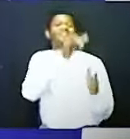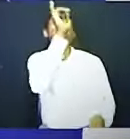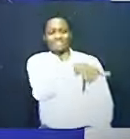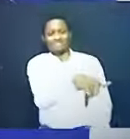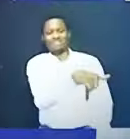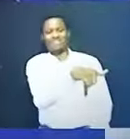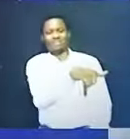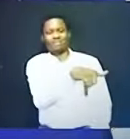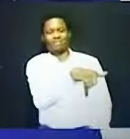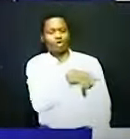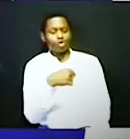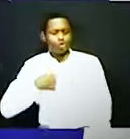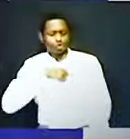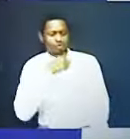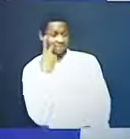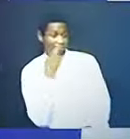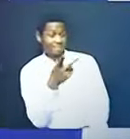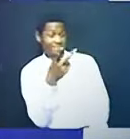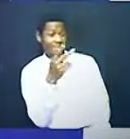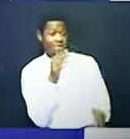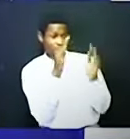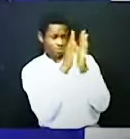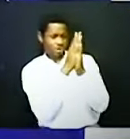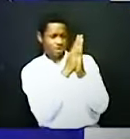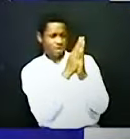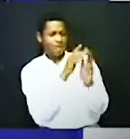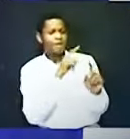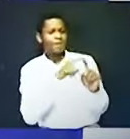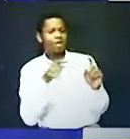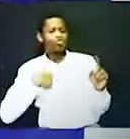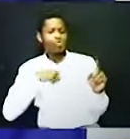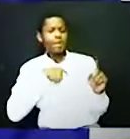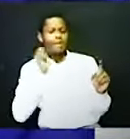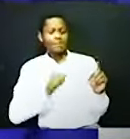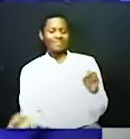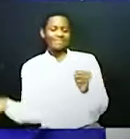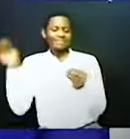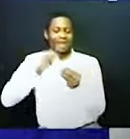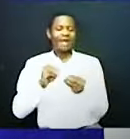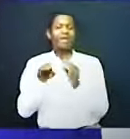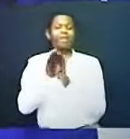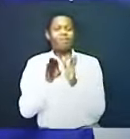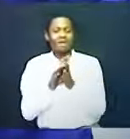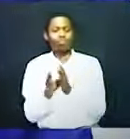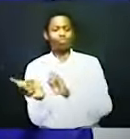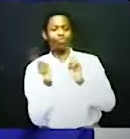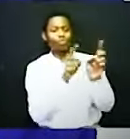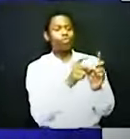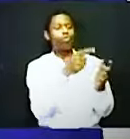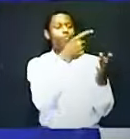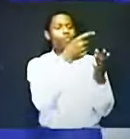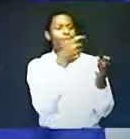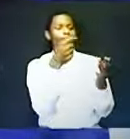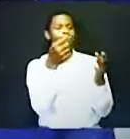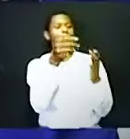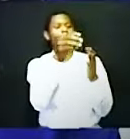prayer. But we will have to go with the word and prayer. Luke